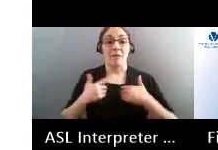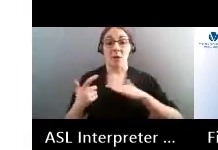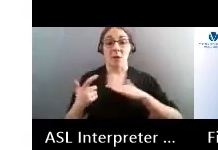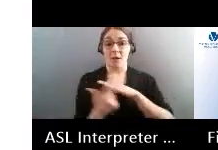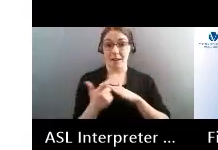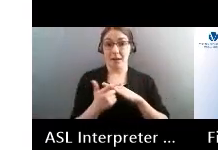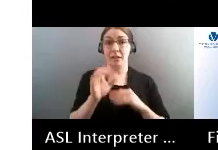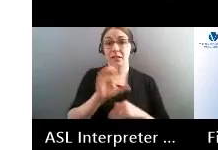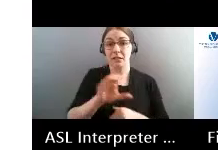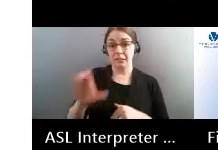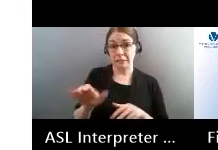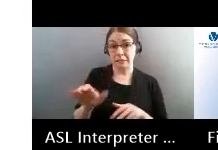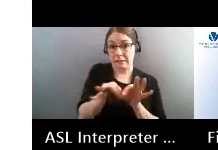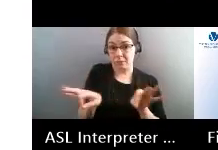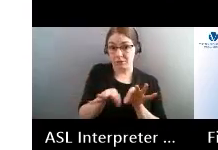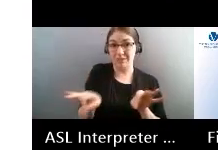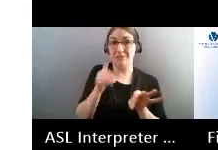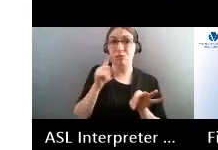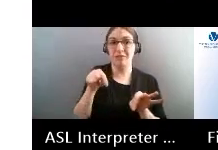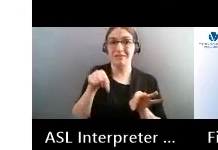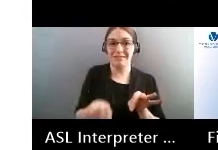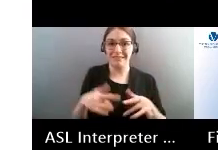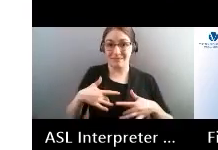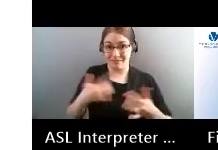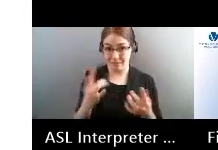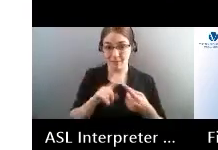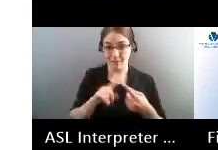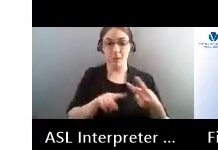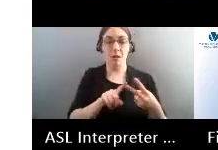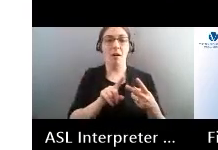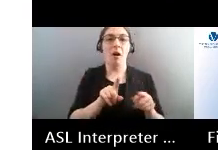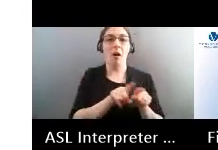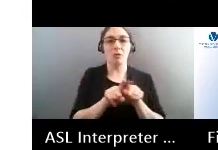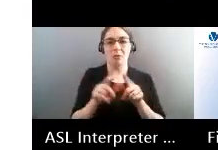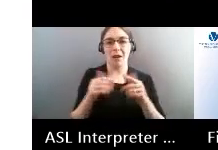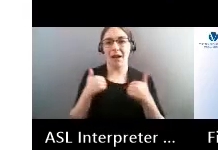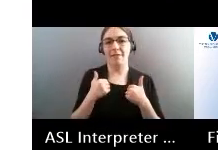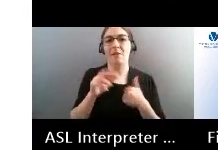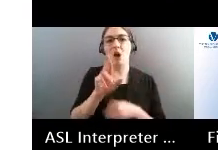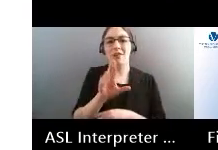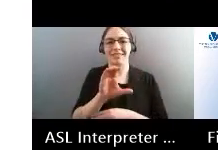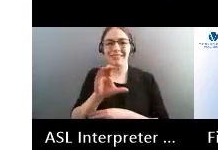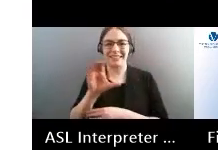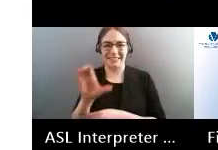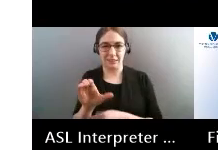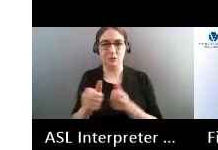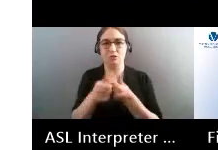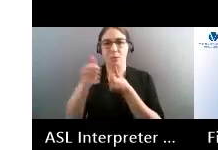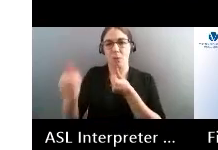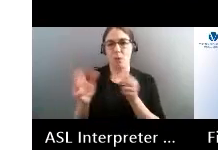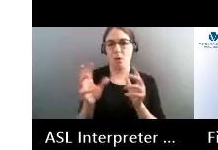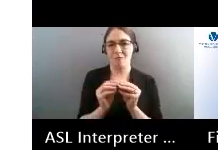closed captioning for the event, but we also have remote conference captioning, which is